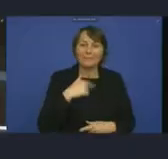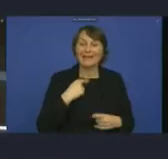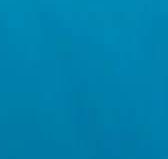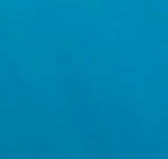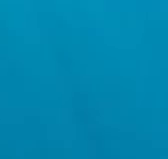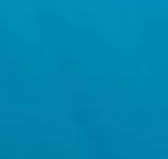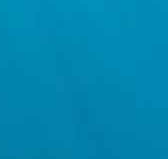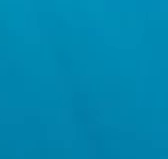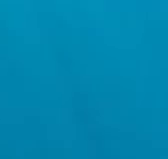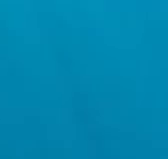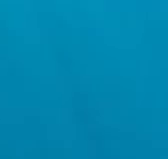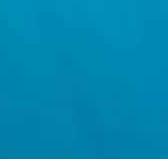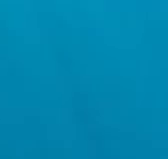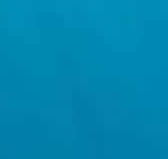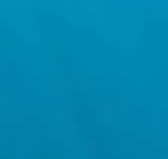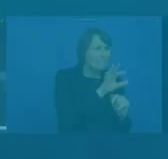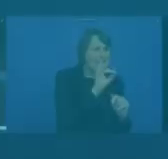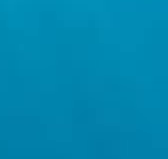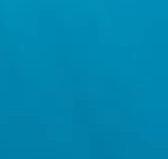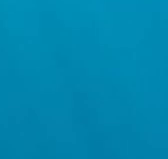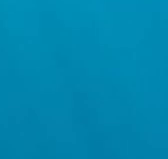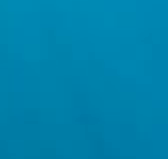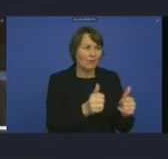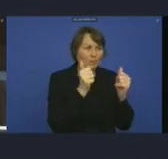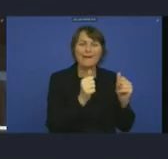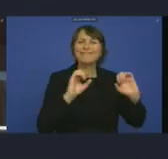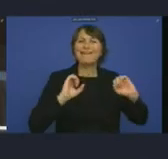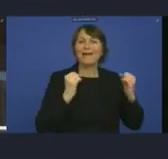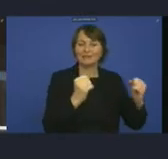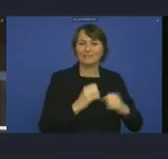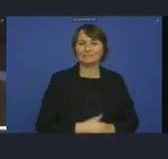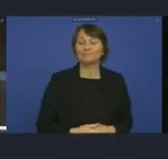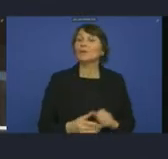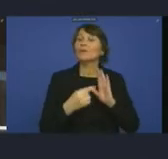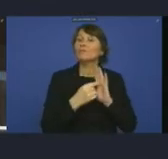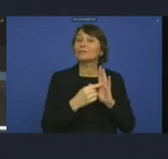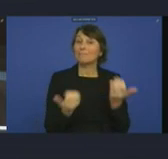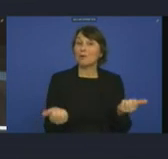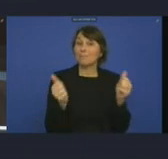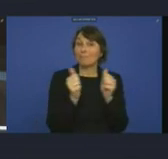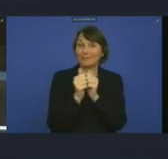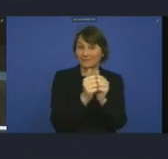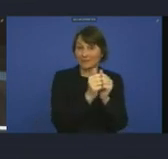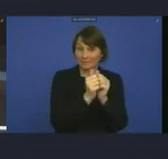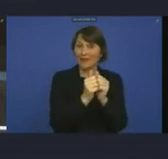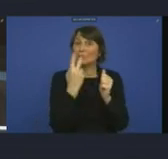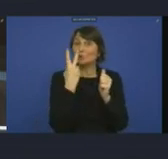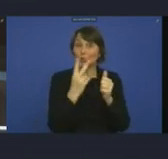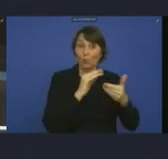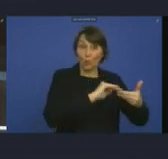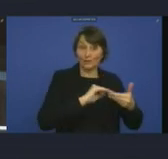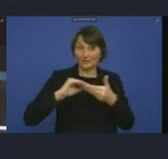you apply by mistake under cooperation partnerships with two participating organizations, your project will